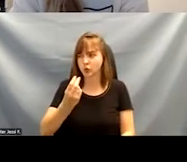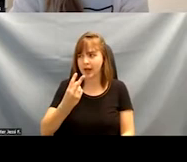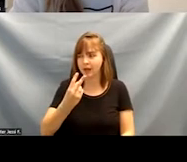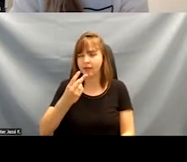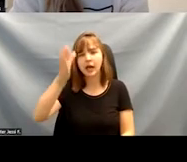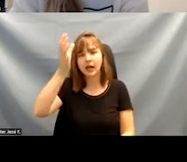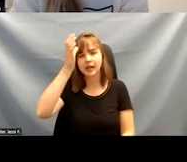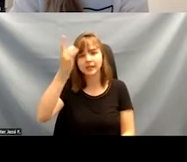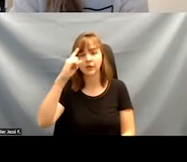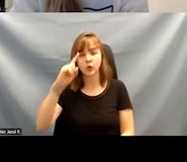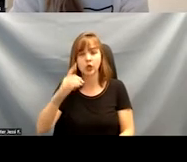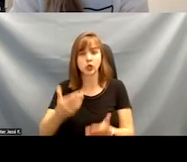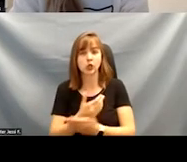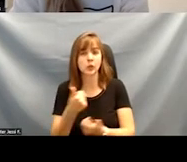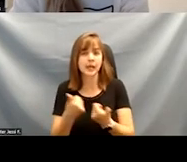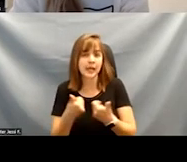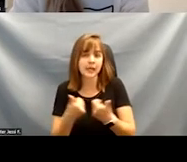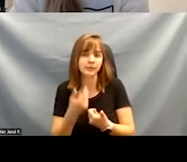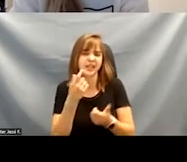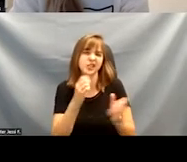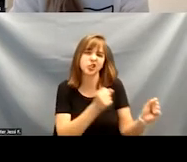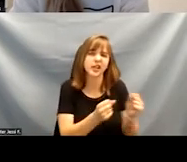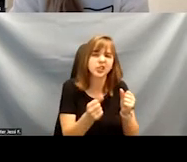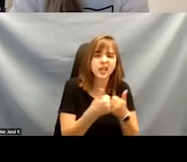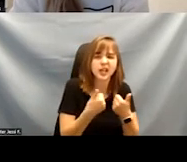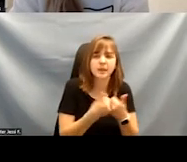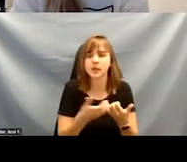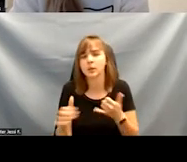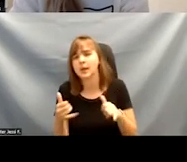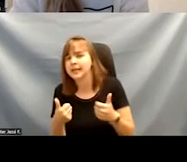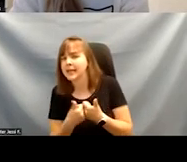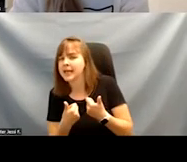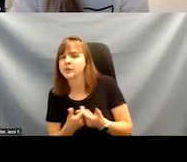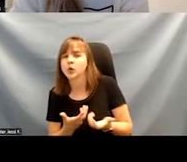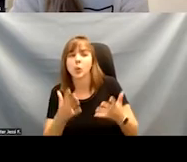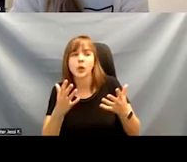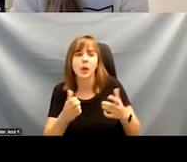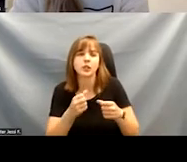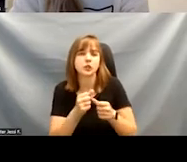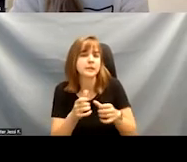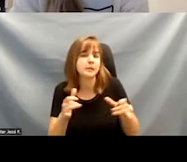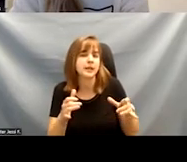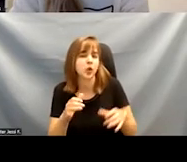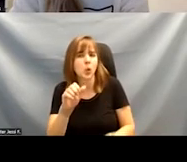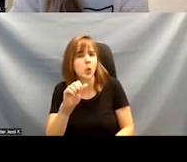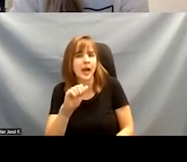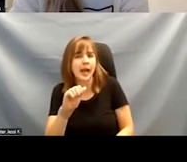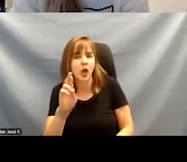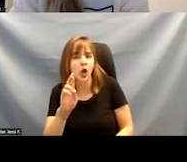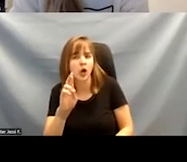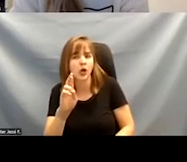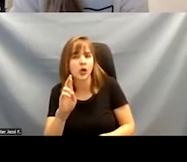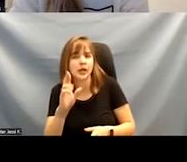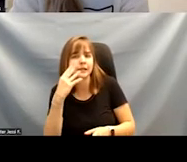different types of games, like strategy and party games and all kinds of fun things, VR, AR experiences, stuff in the digital